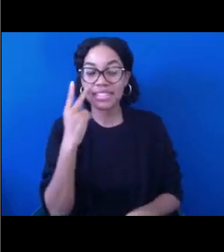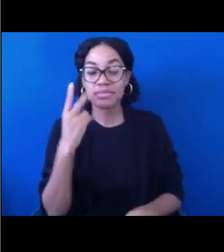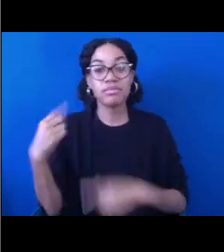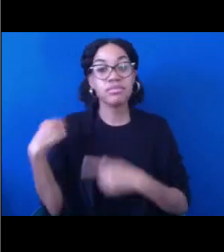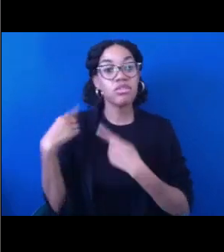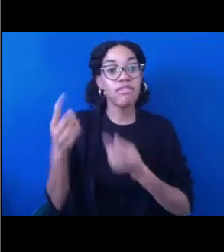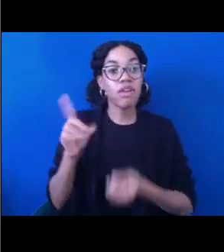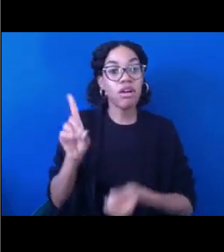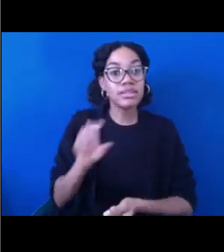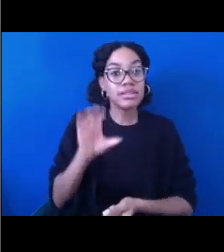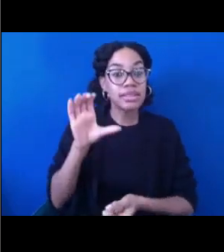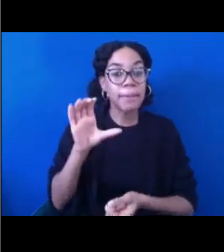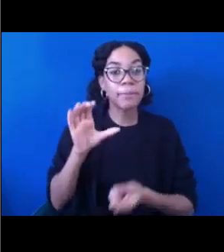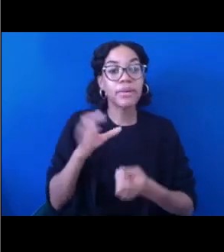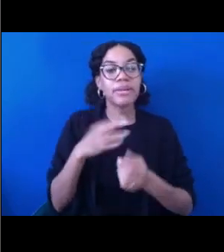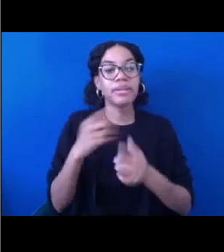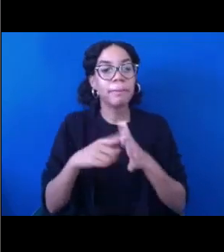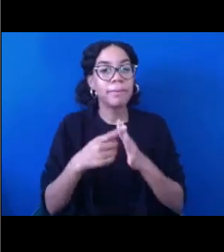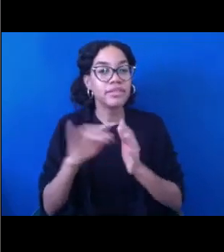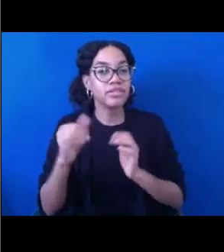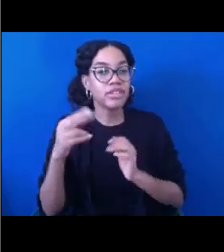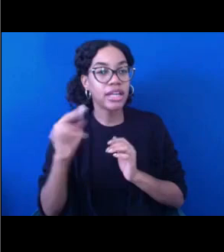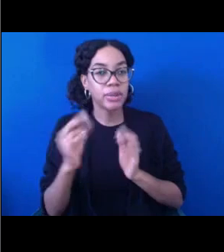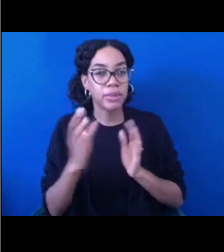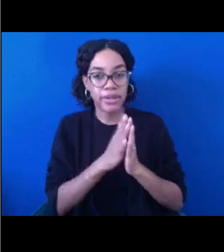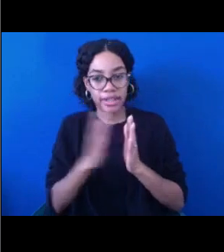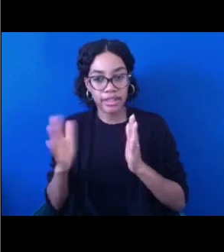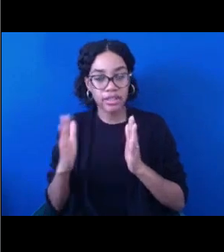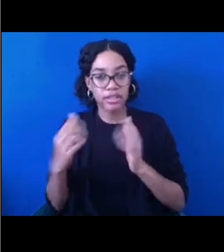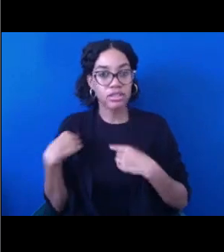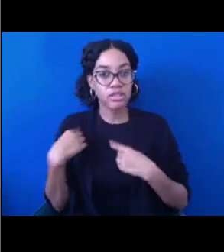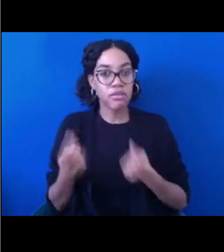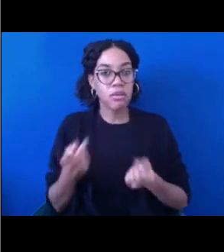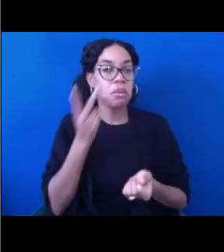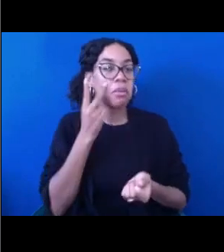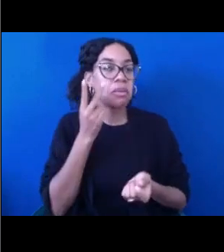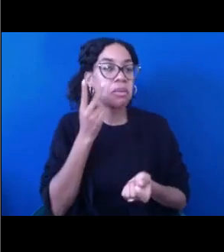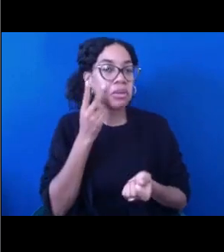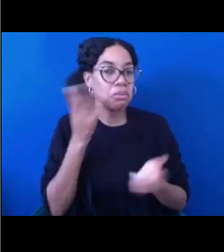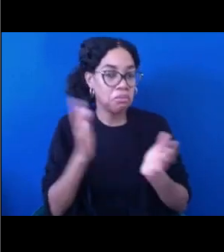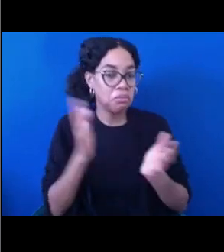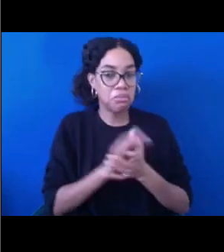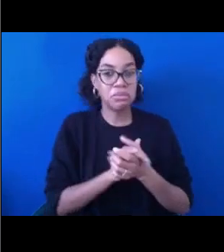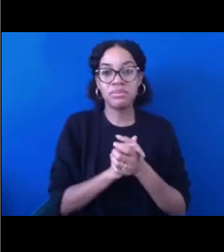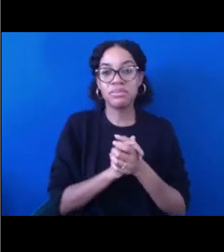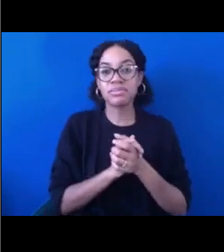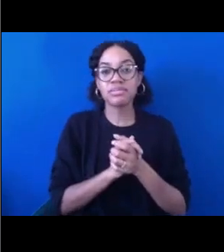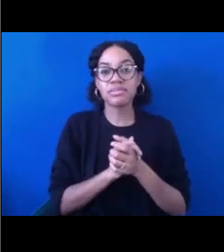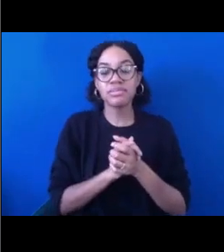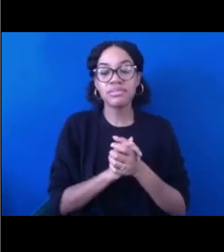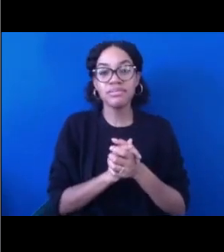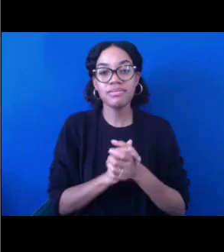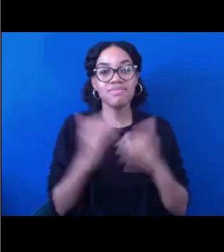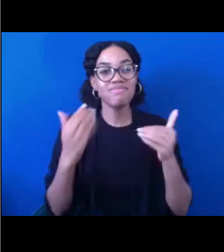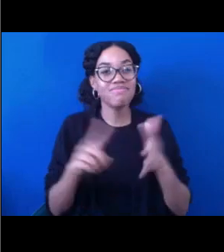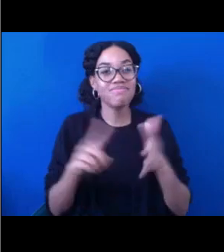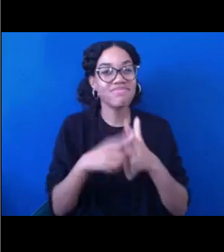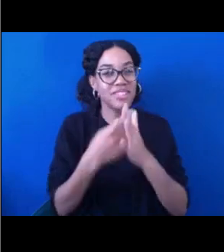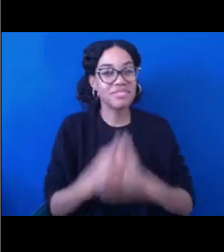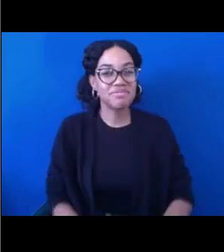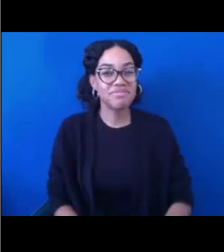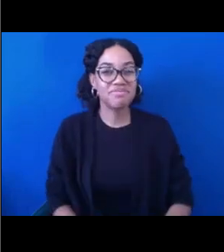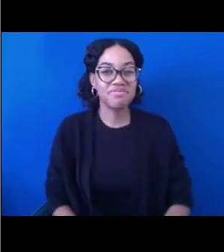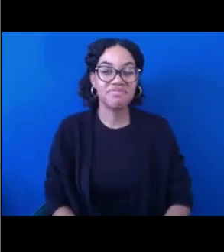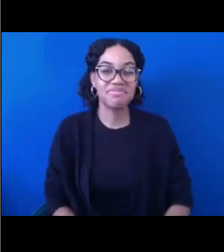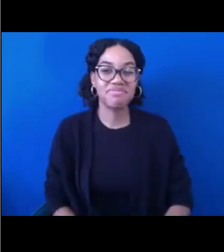and into beginning of January in the new year, but we'll see what happens. So we'll go ahead and get the show on the road.